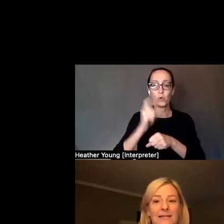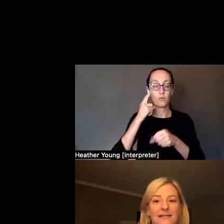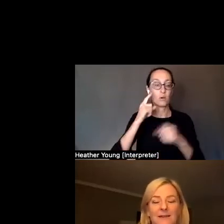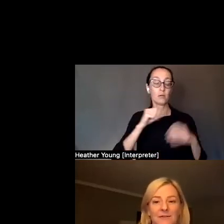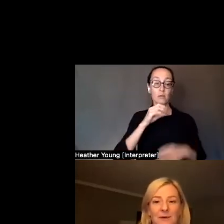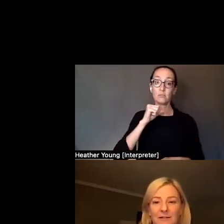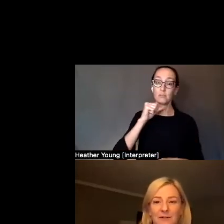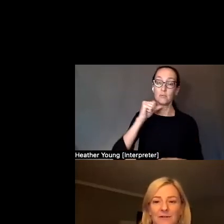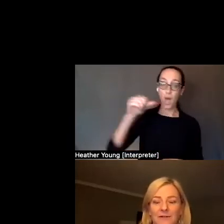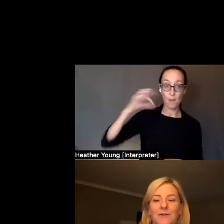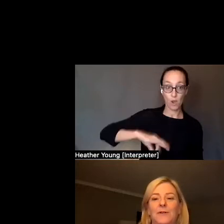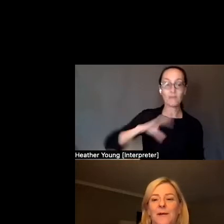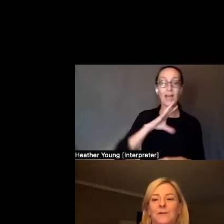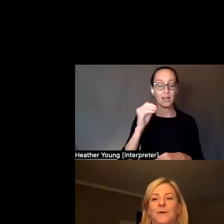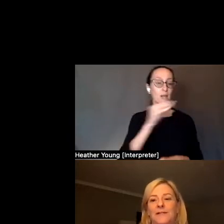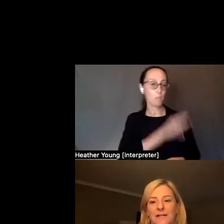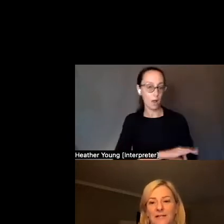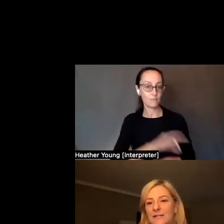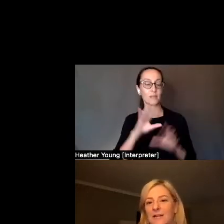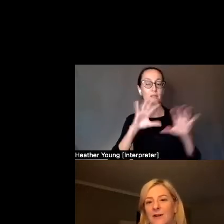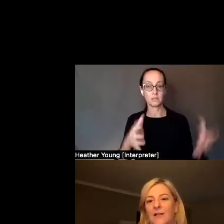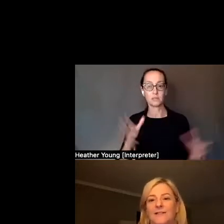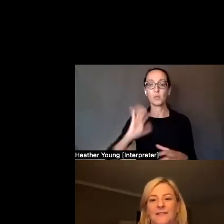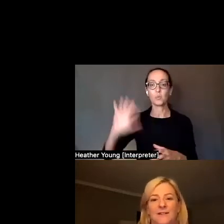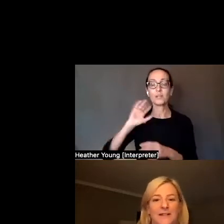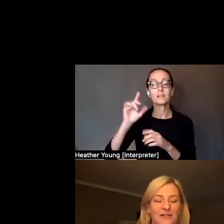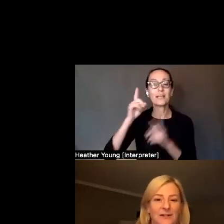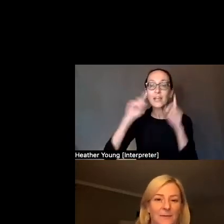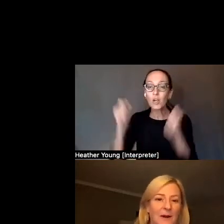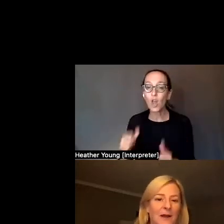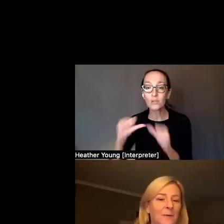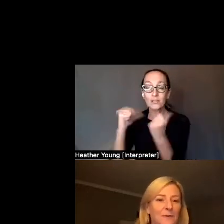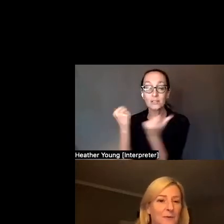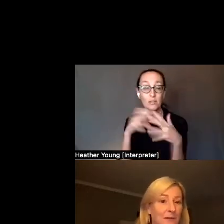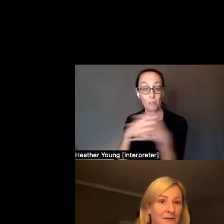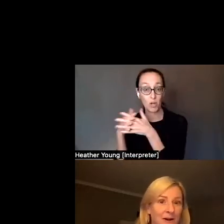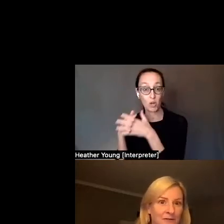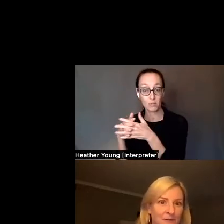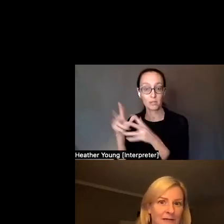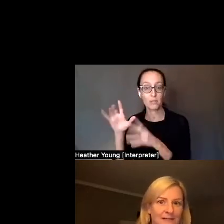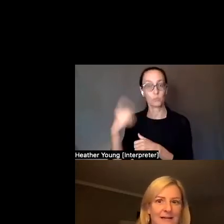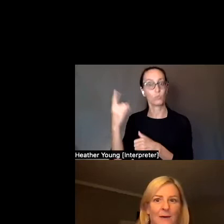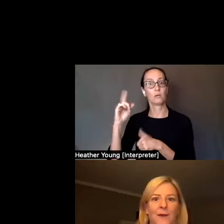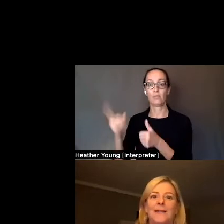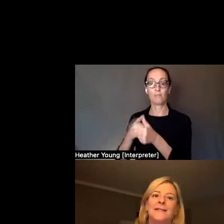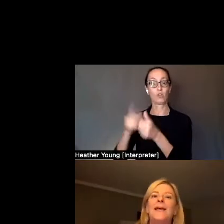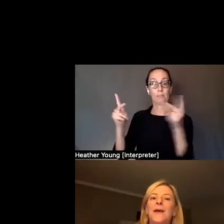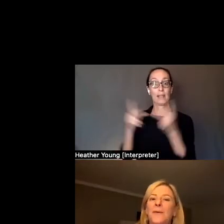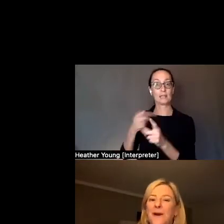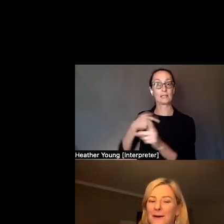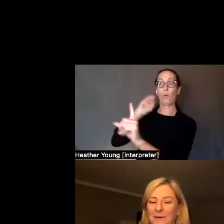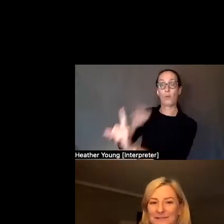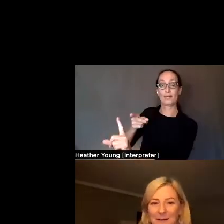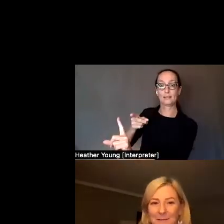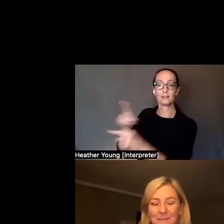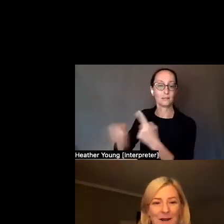the executive director of two U.S. organizations, the Hearing Loss Association of America, which was one of the very first places I went when